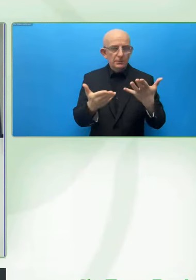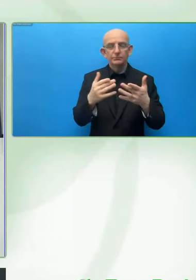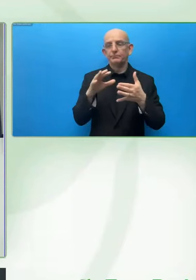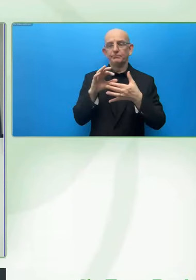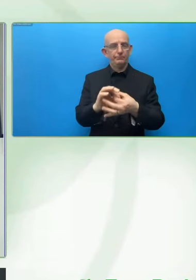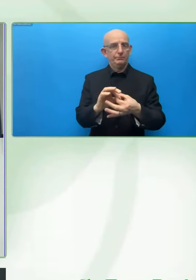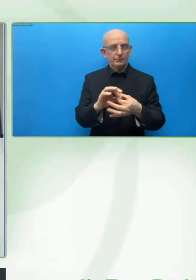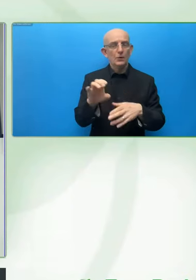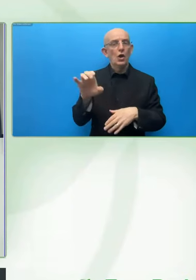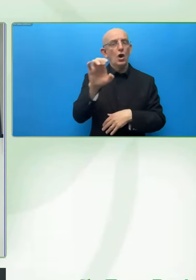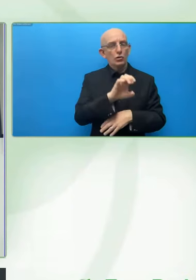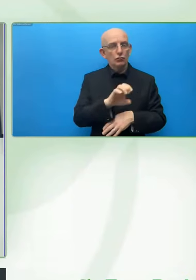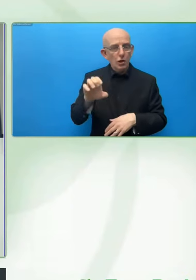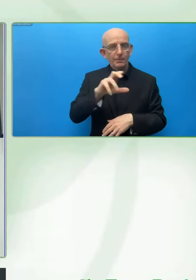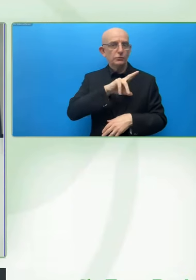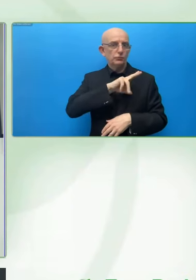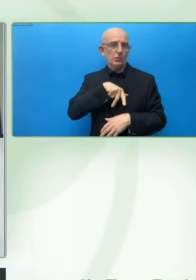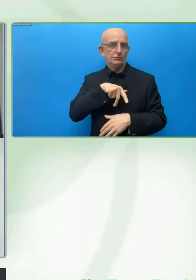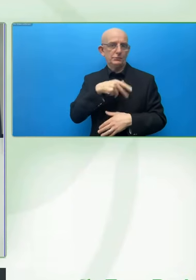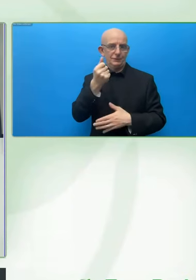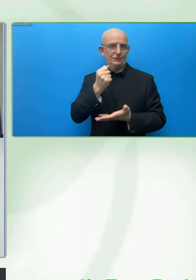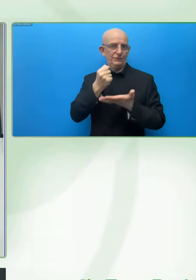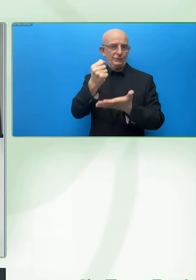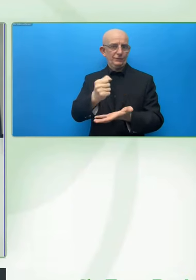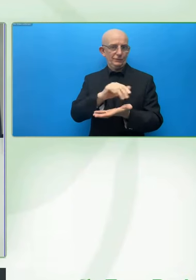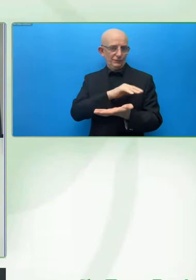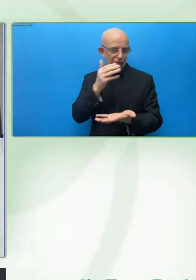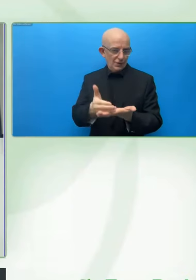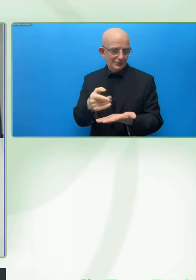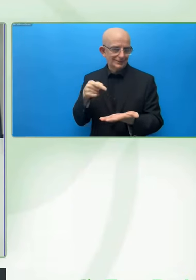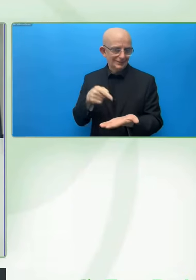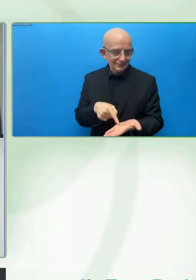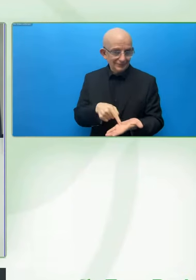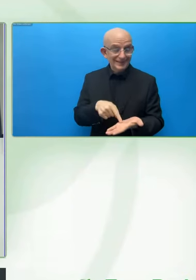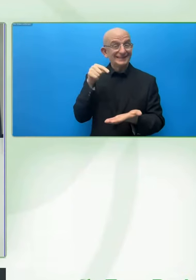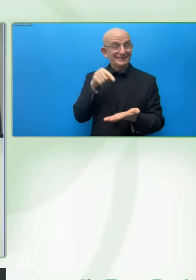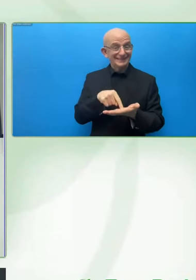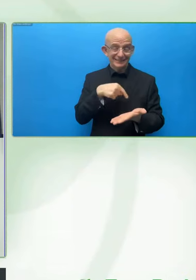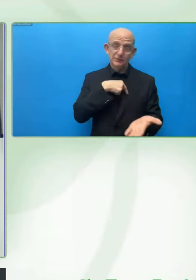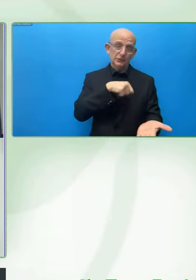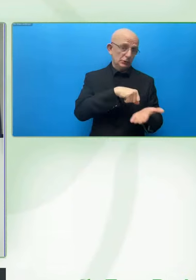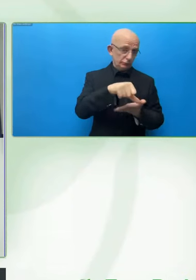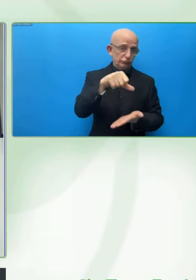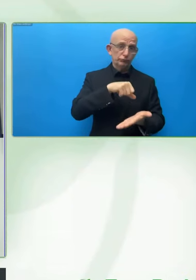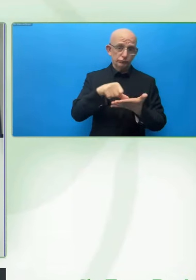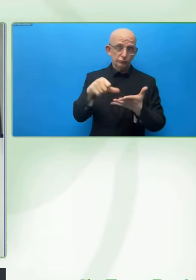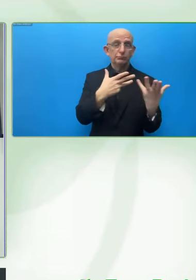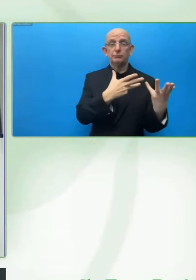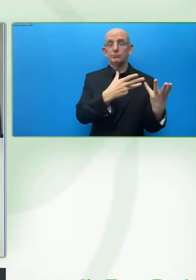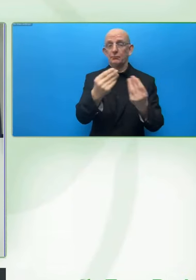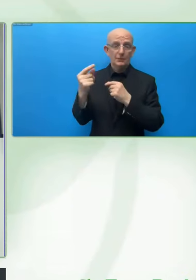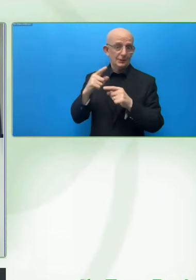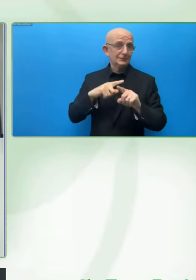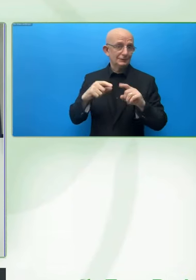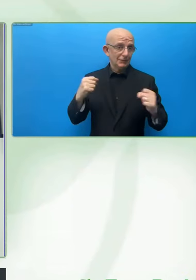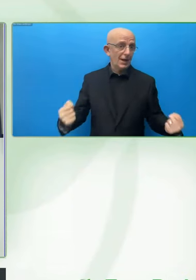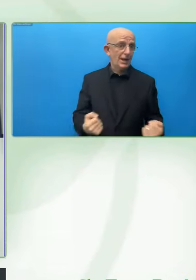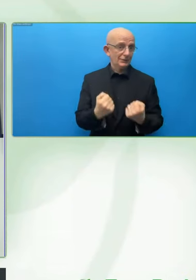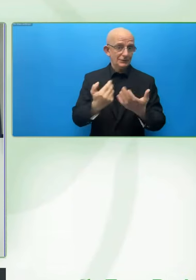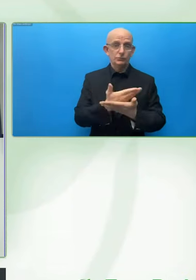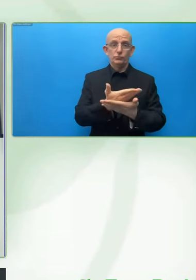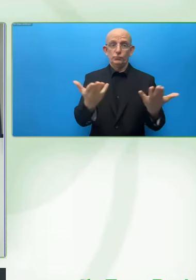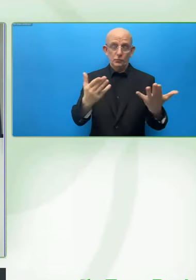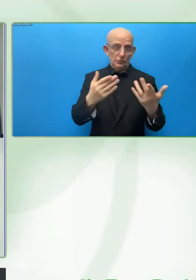with disabilities, from inclusion in the labor market, from inclusion in the skills, upskilling, reskilling, any